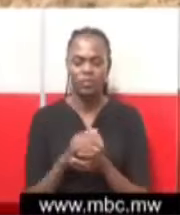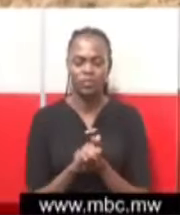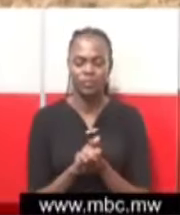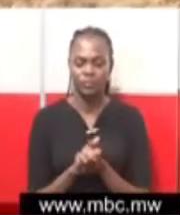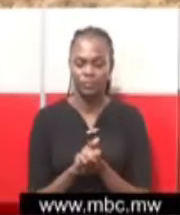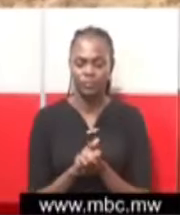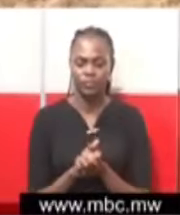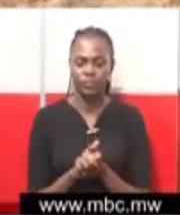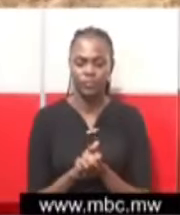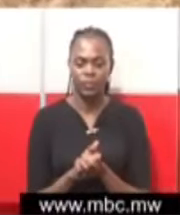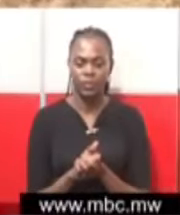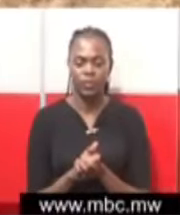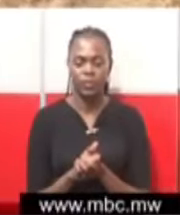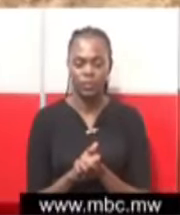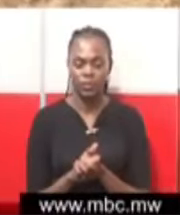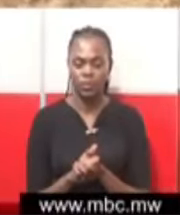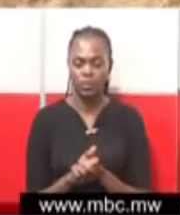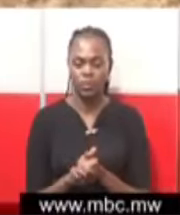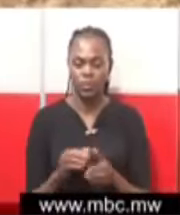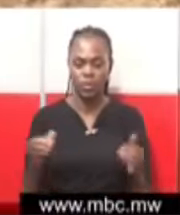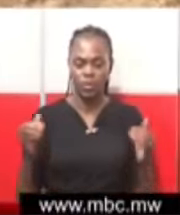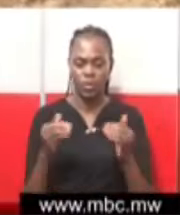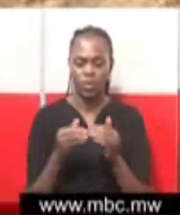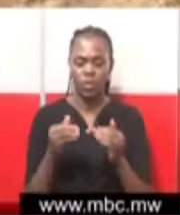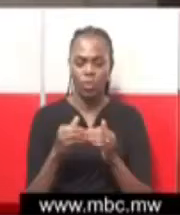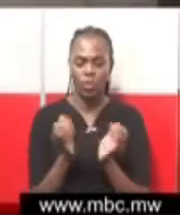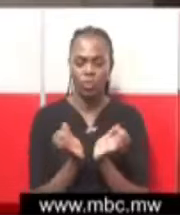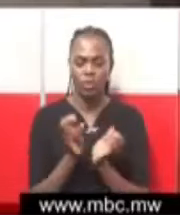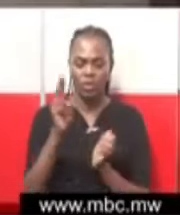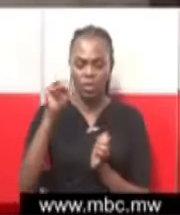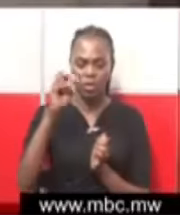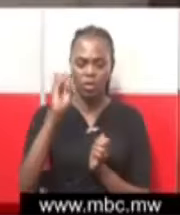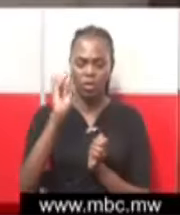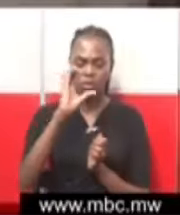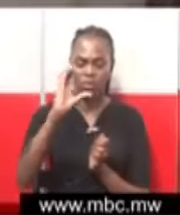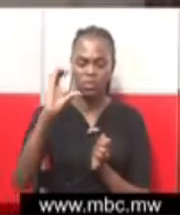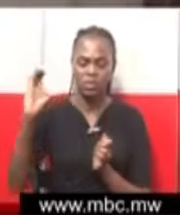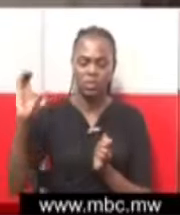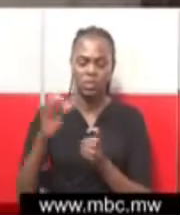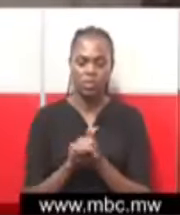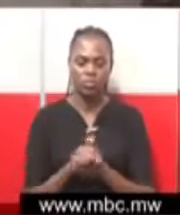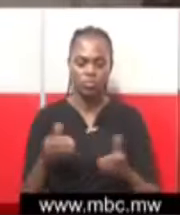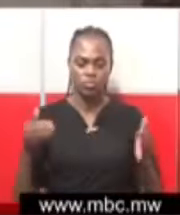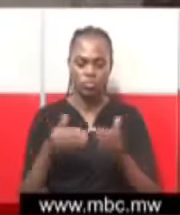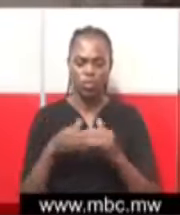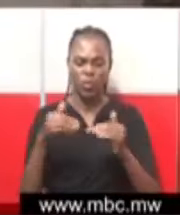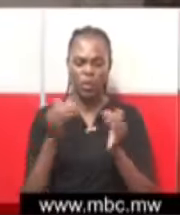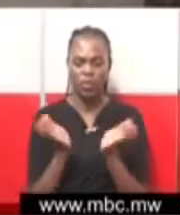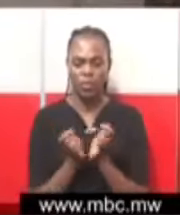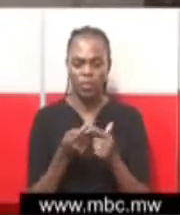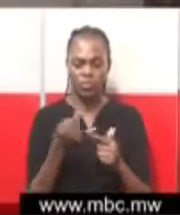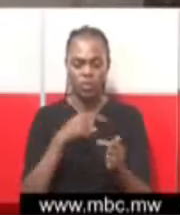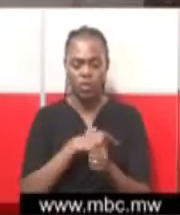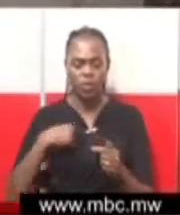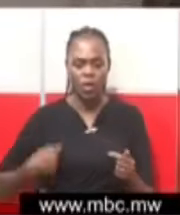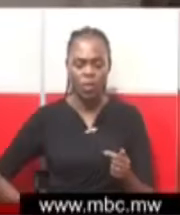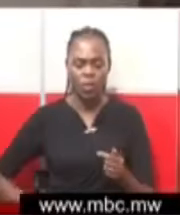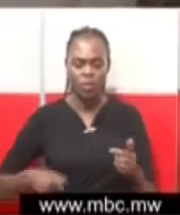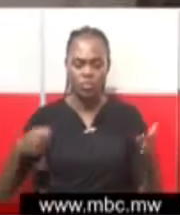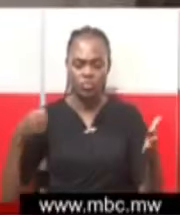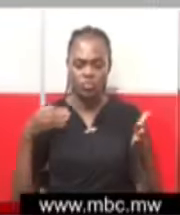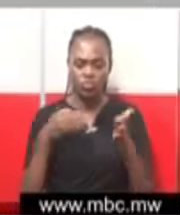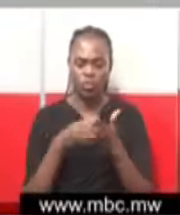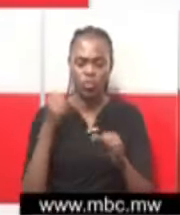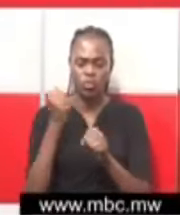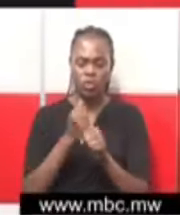National Construction Industry Council stops a Chinese company, King Steel Malada, from continuing to construct a warehouse along the bypass